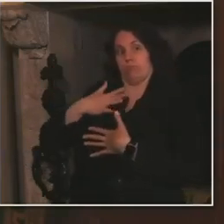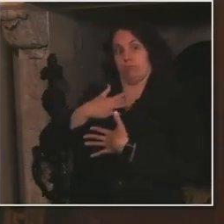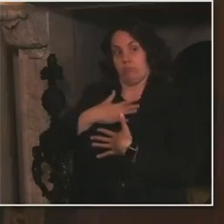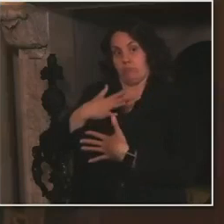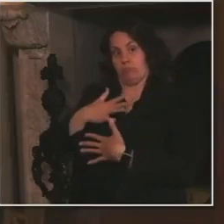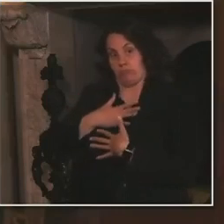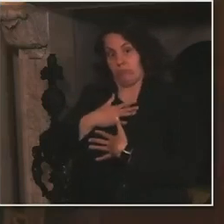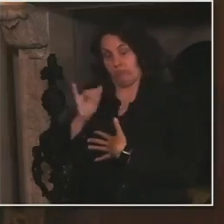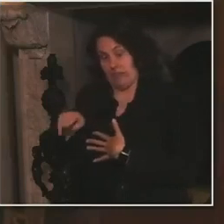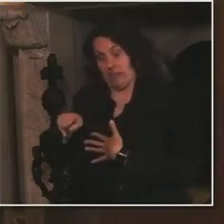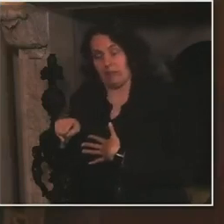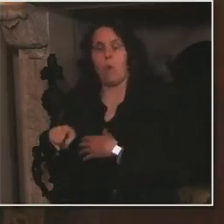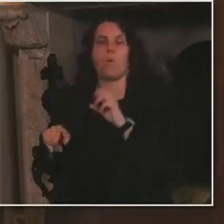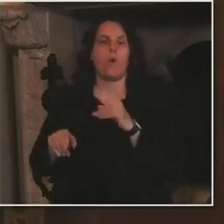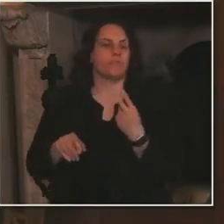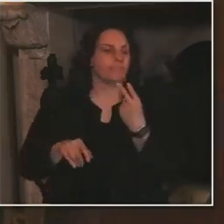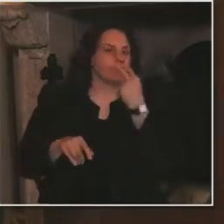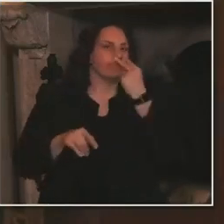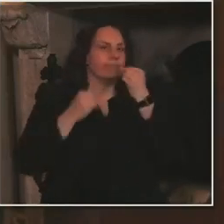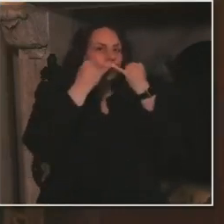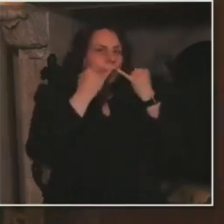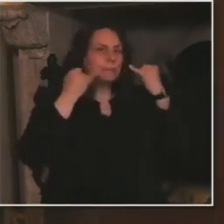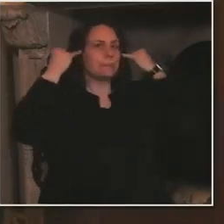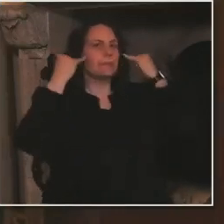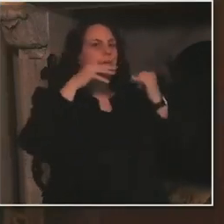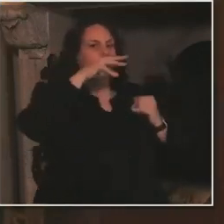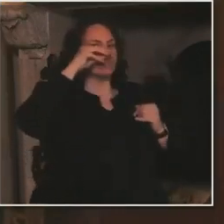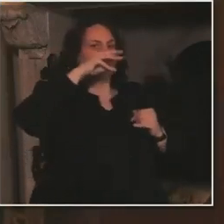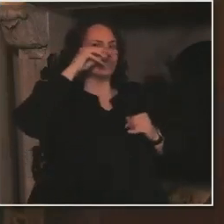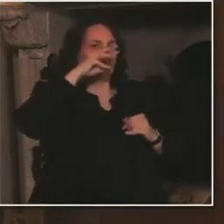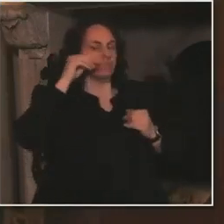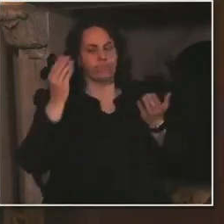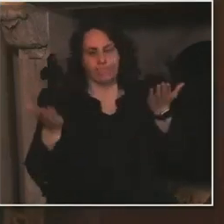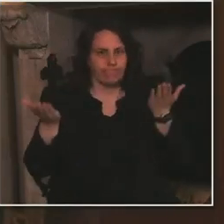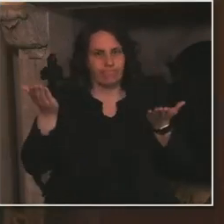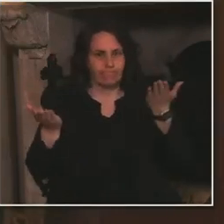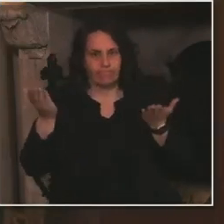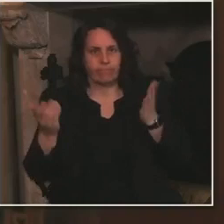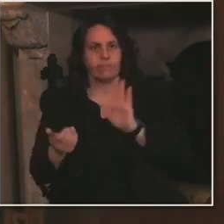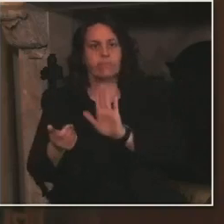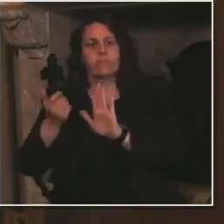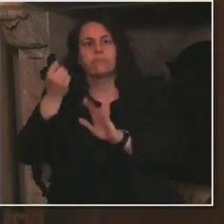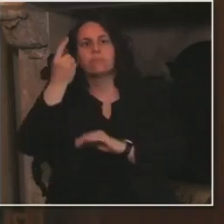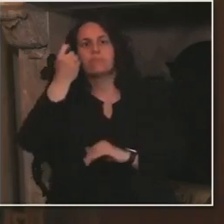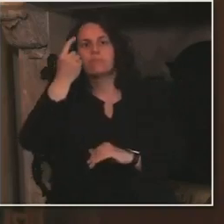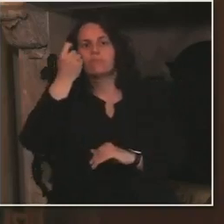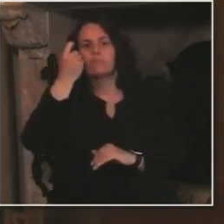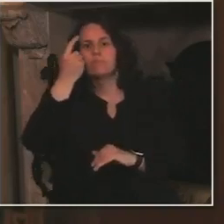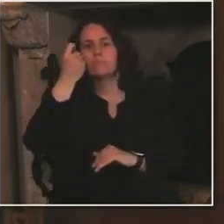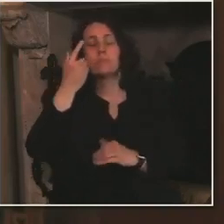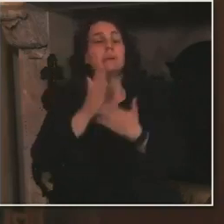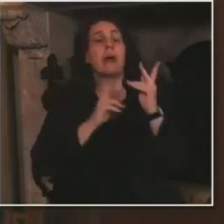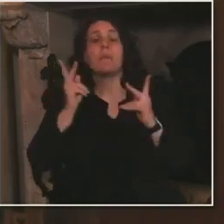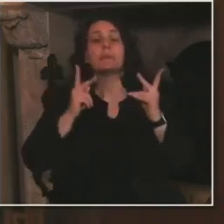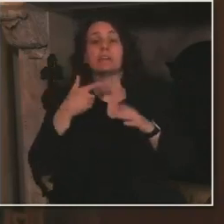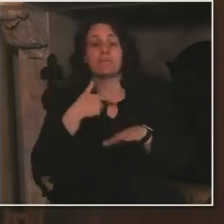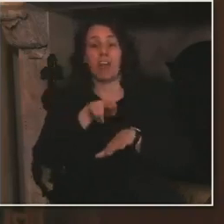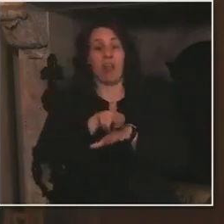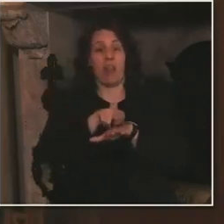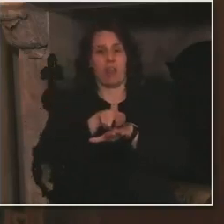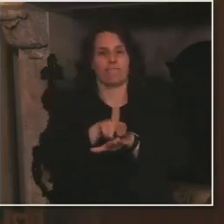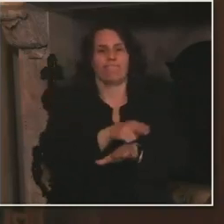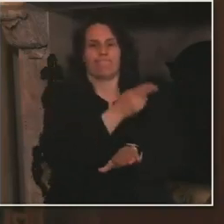on their stomach are some other strategies. So there's things that are being learned about ventilator sparing strategies. But I don't think it's the case or